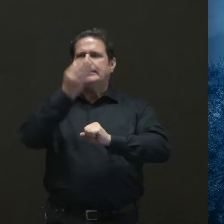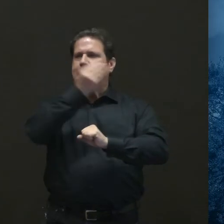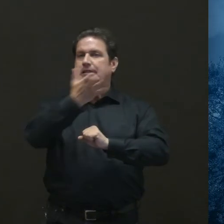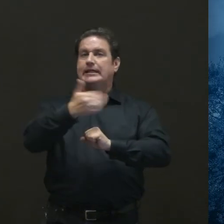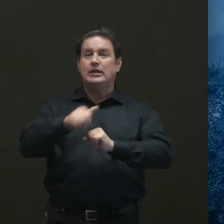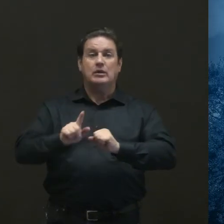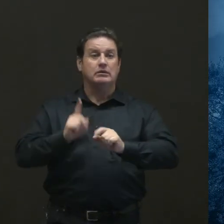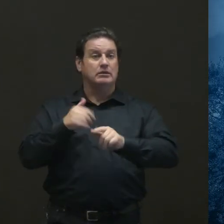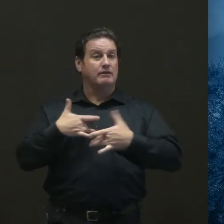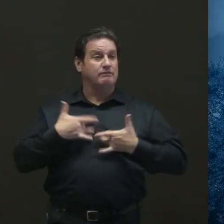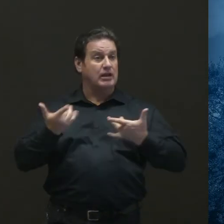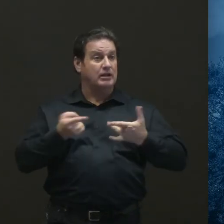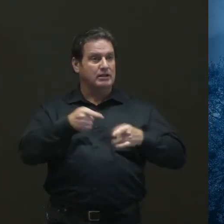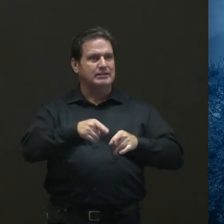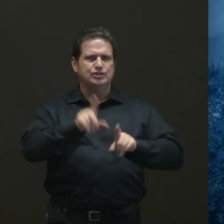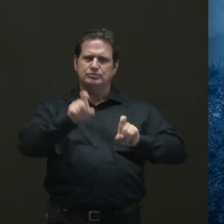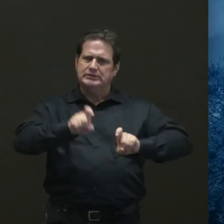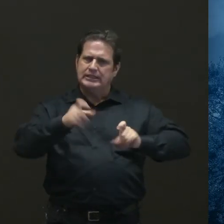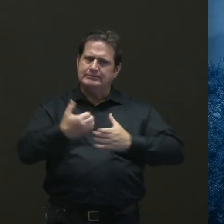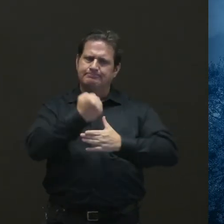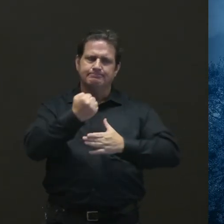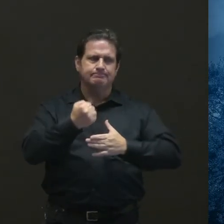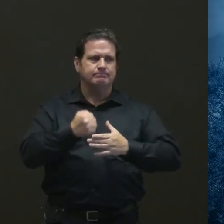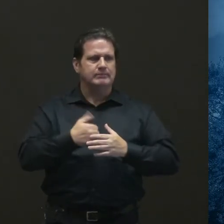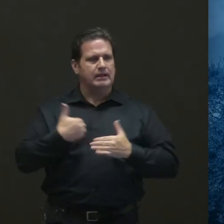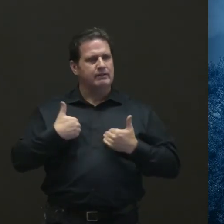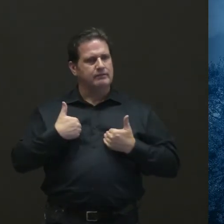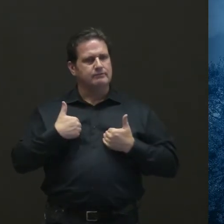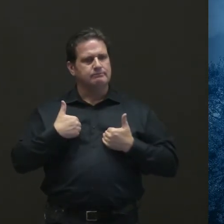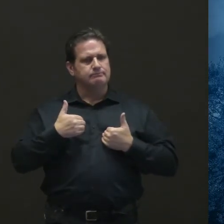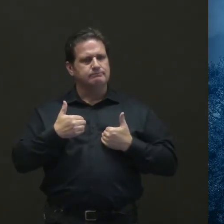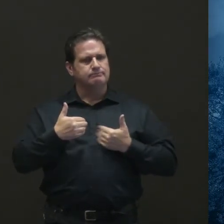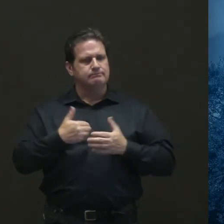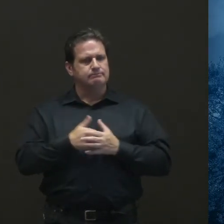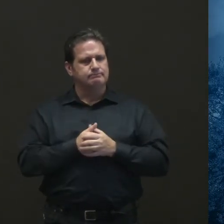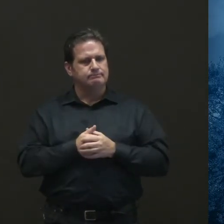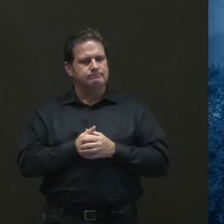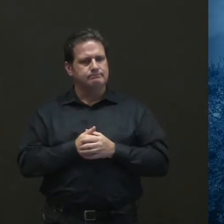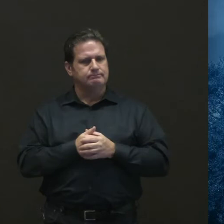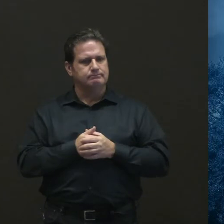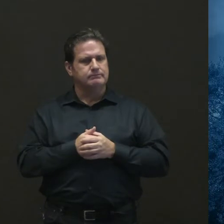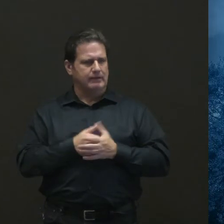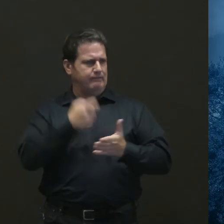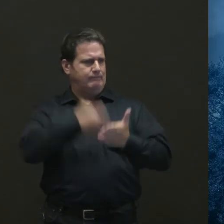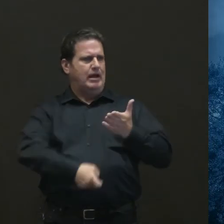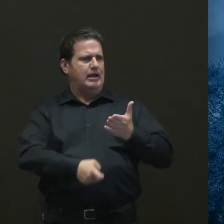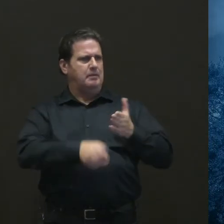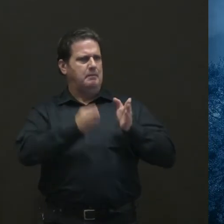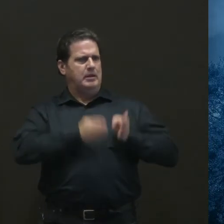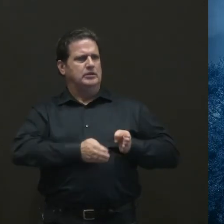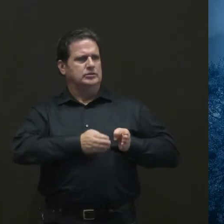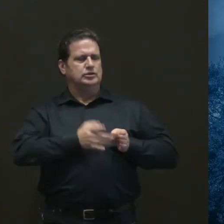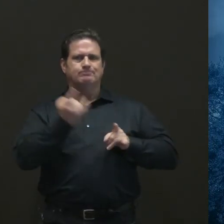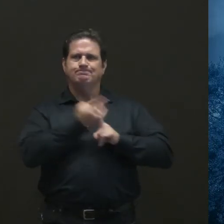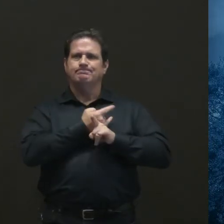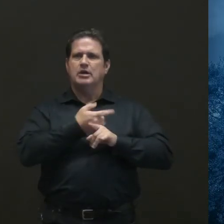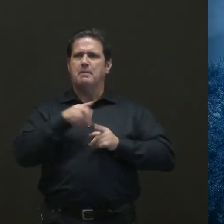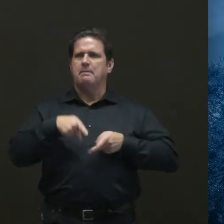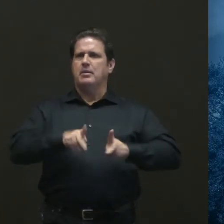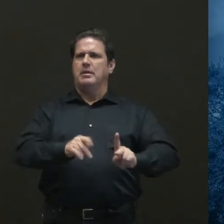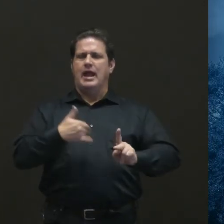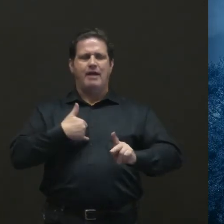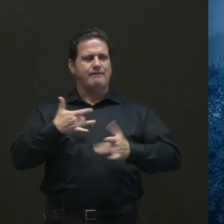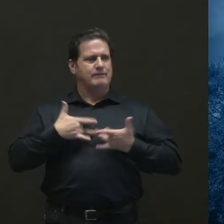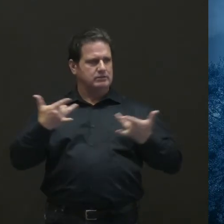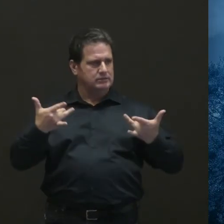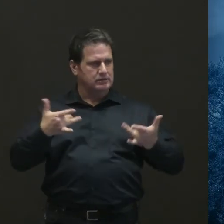that was at that event ought to get tested. We have fined the person who sought the permit to have the